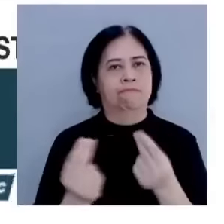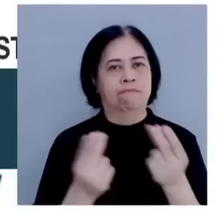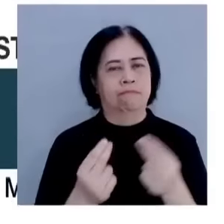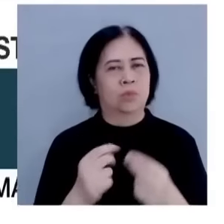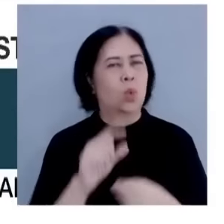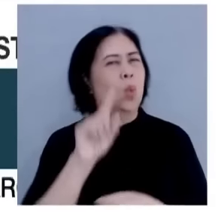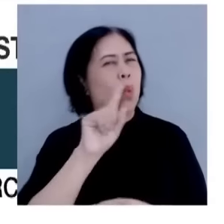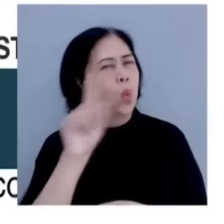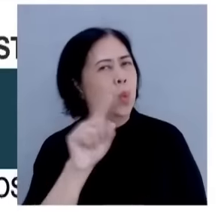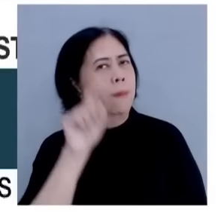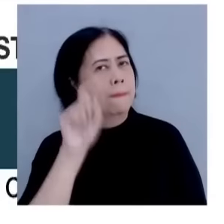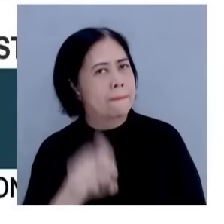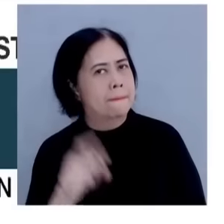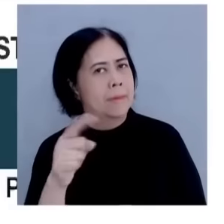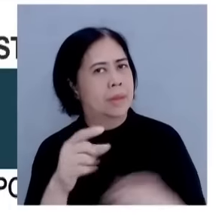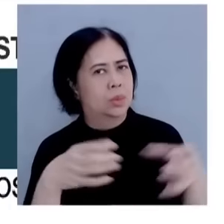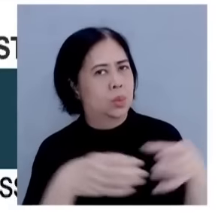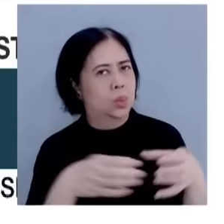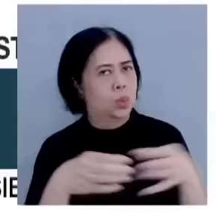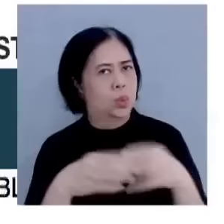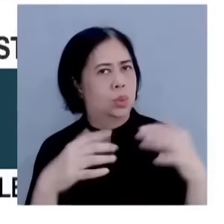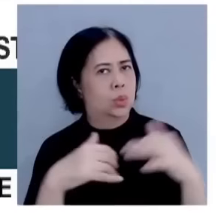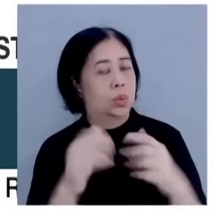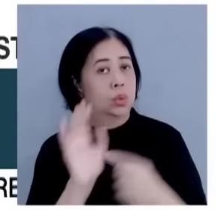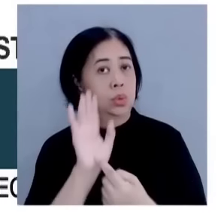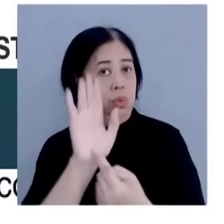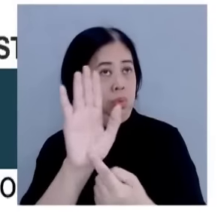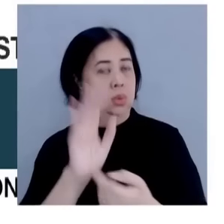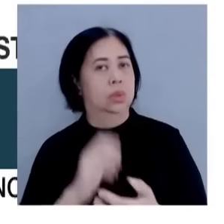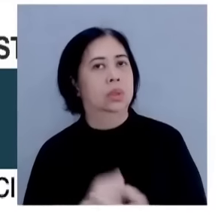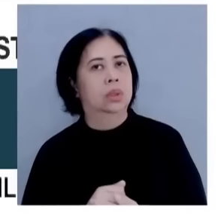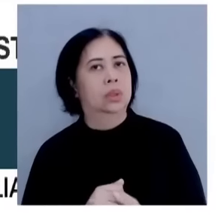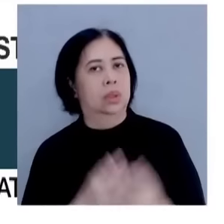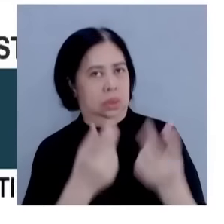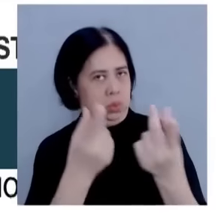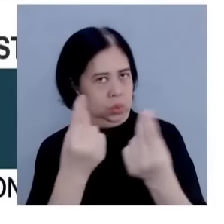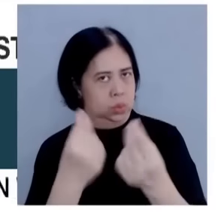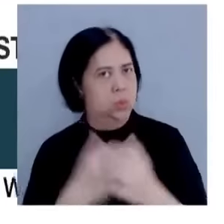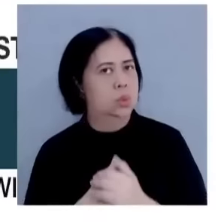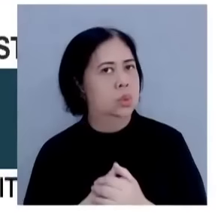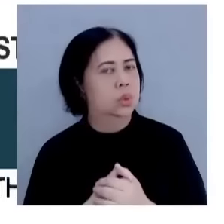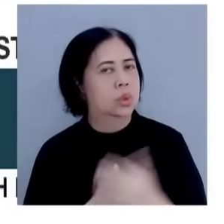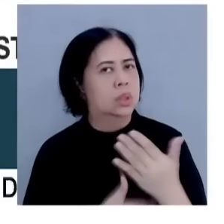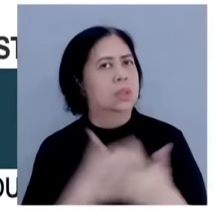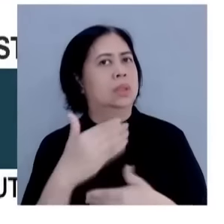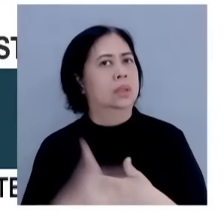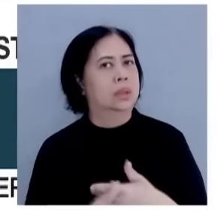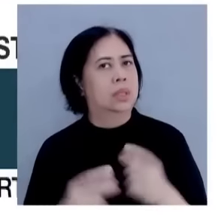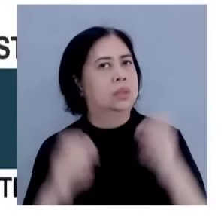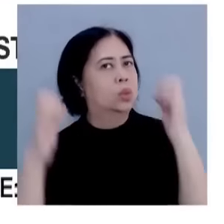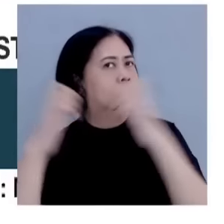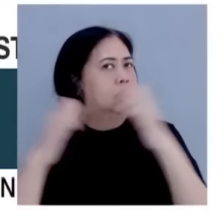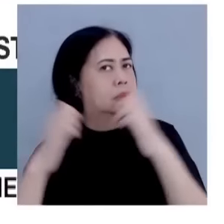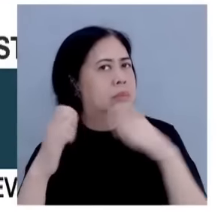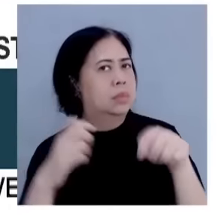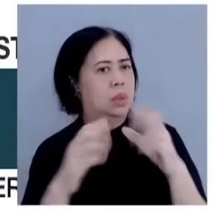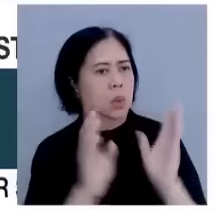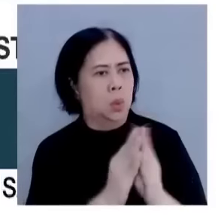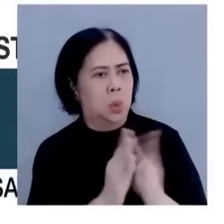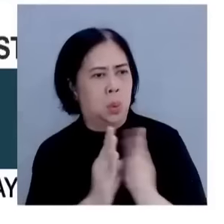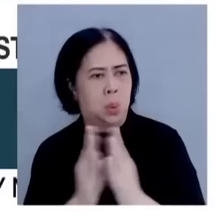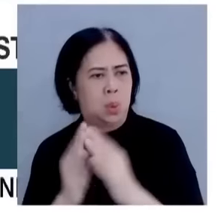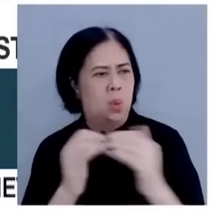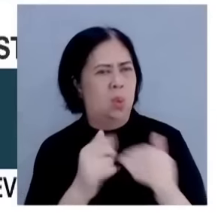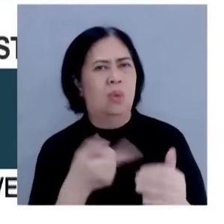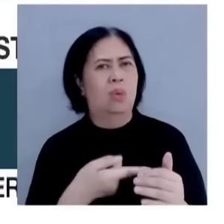must these committees present and do? And what must the people expect from these lawmakers so that it